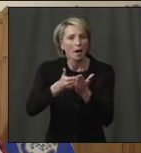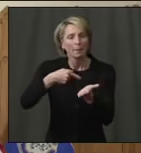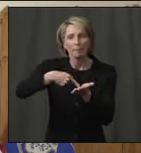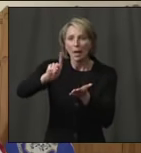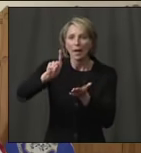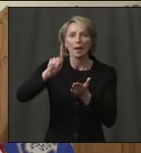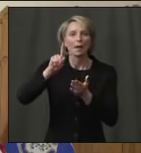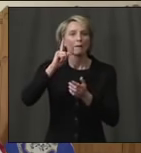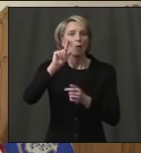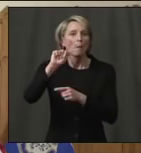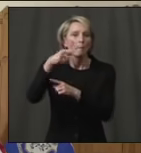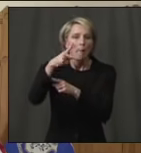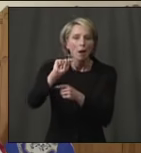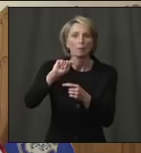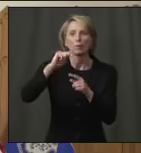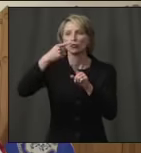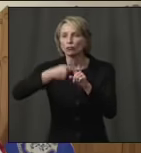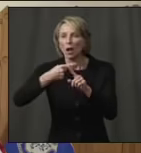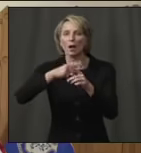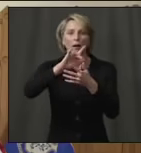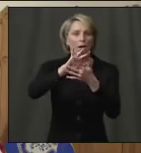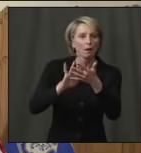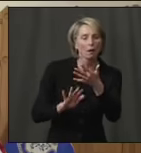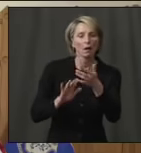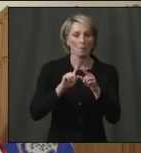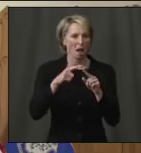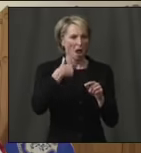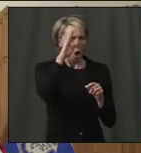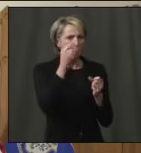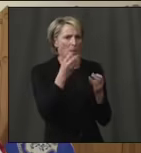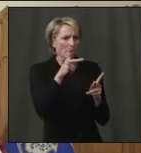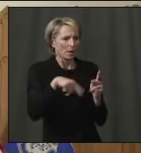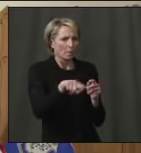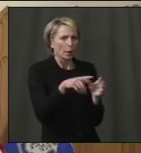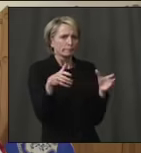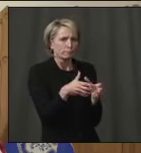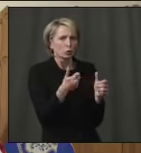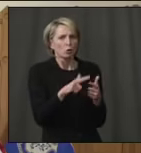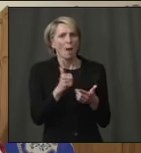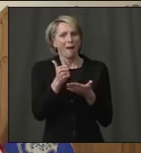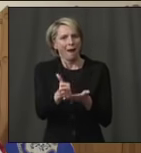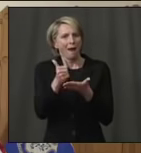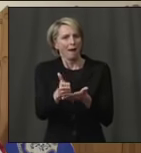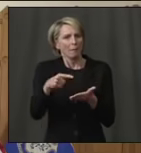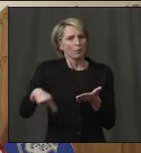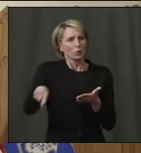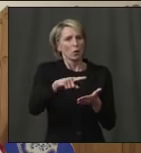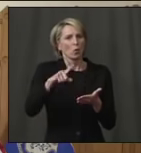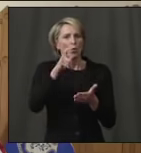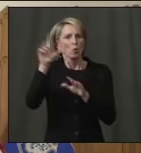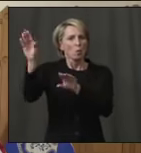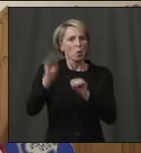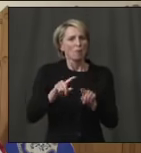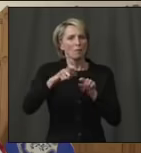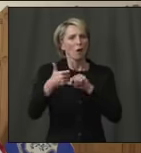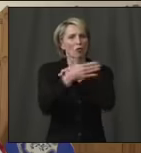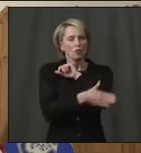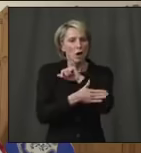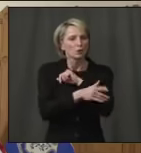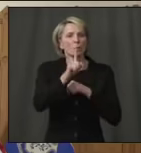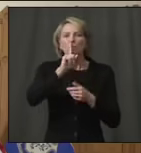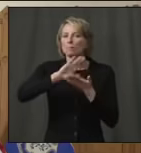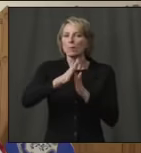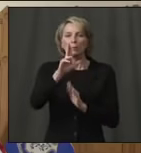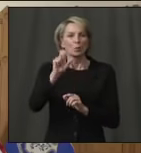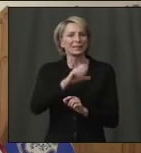about that? Are you responding to those organizations and how the state is helping the undocumented community